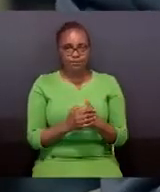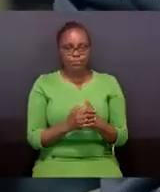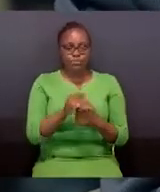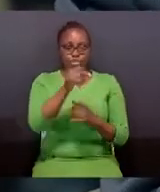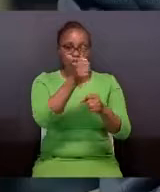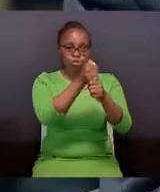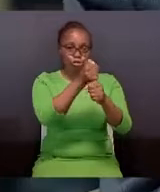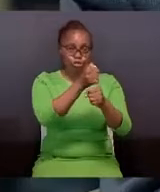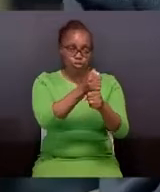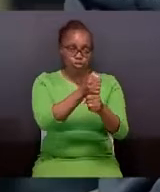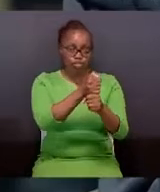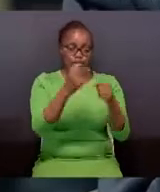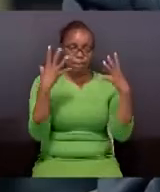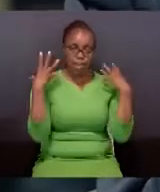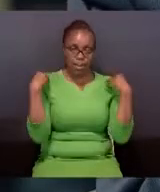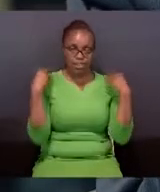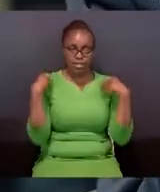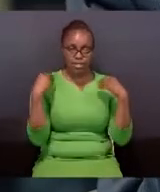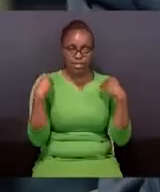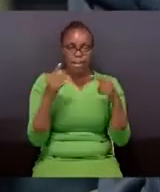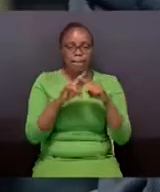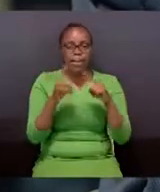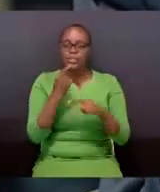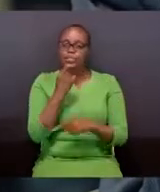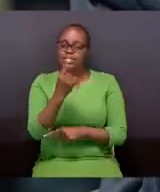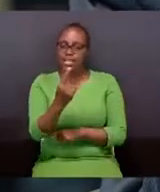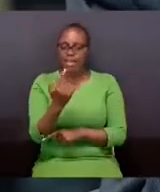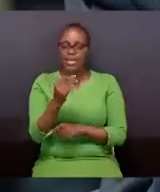do or practice what you say.